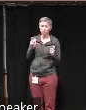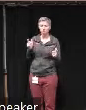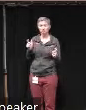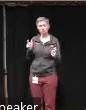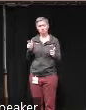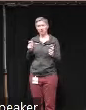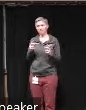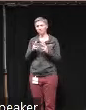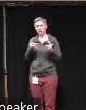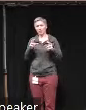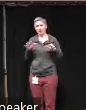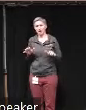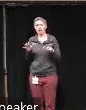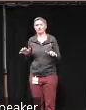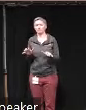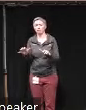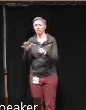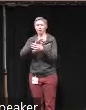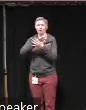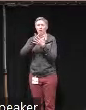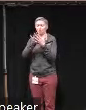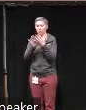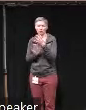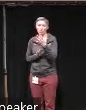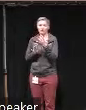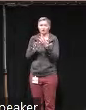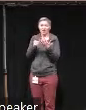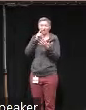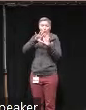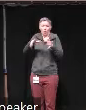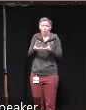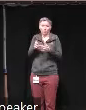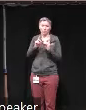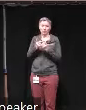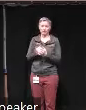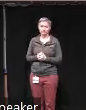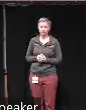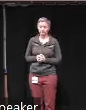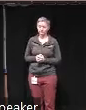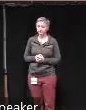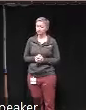of activities in all across our overall departments.